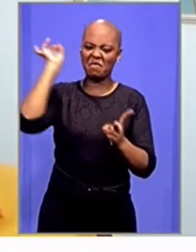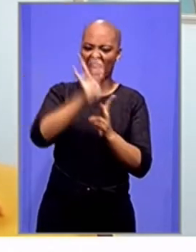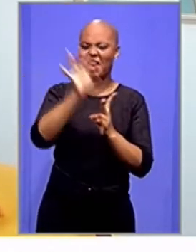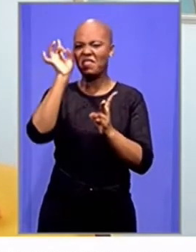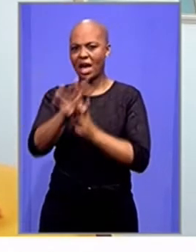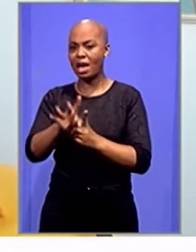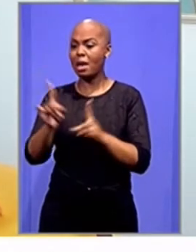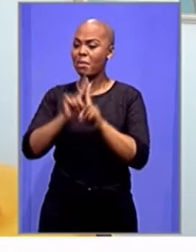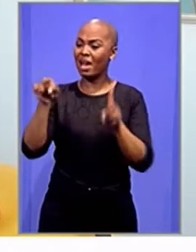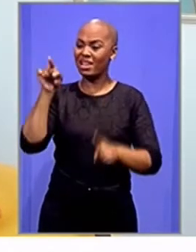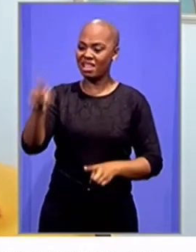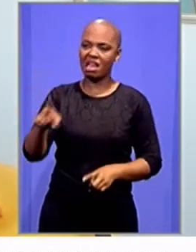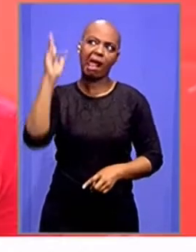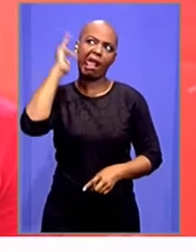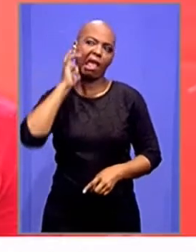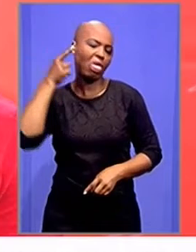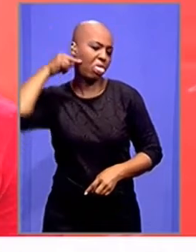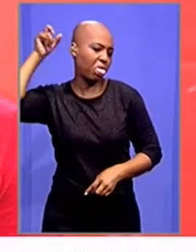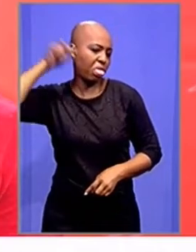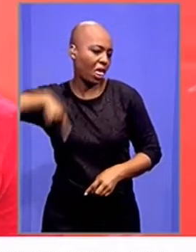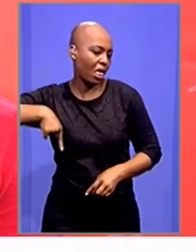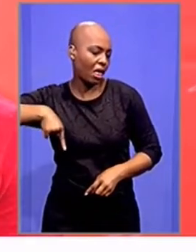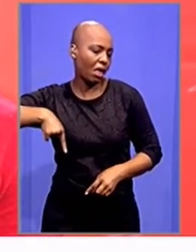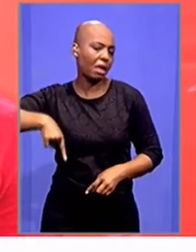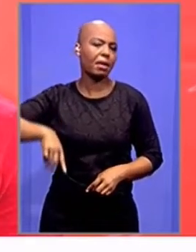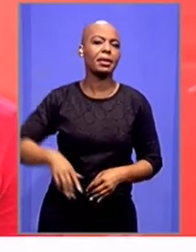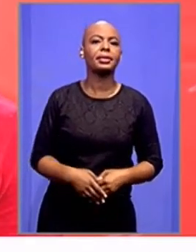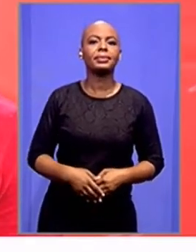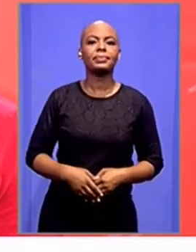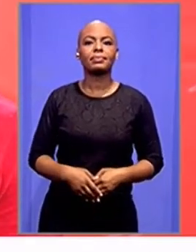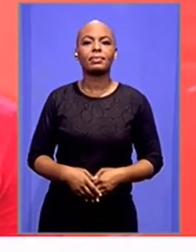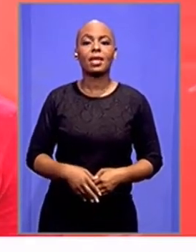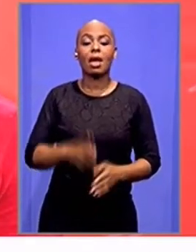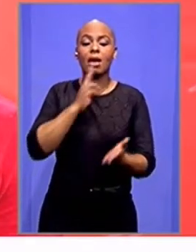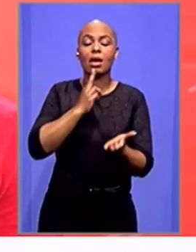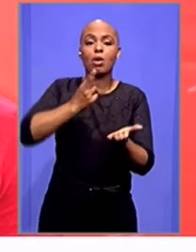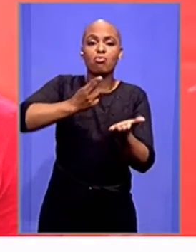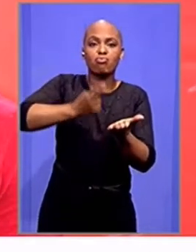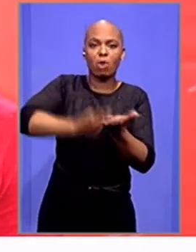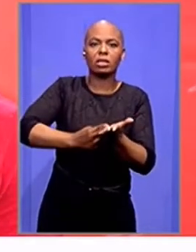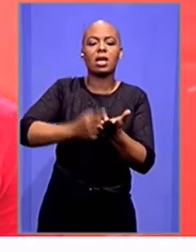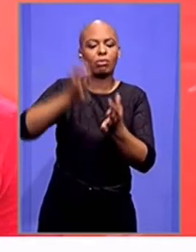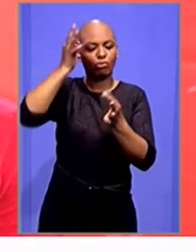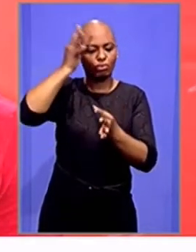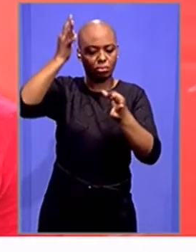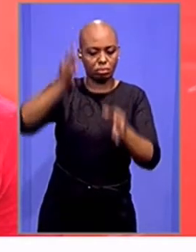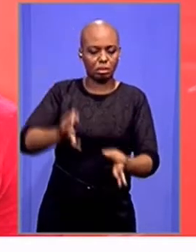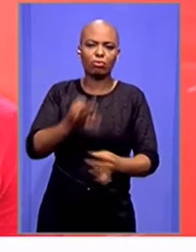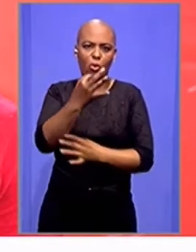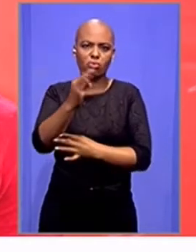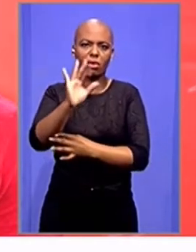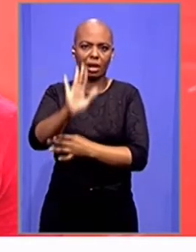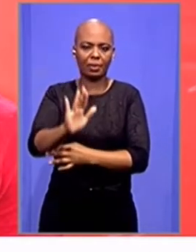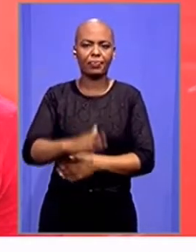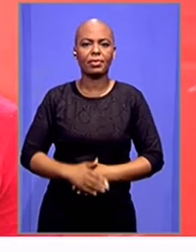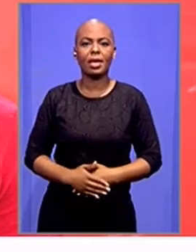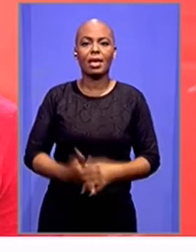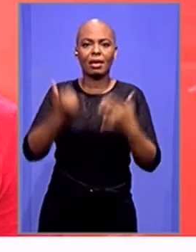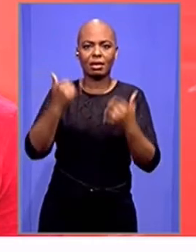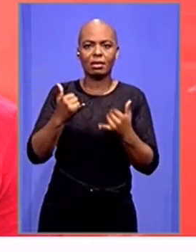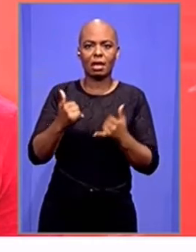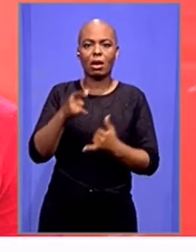So, yes, we have said that we could have acted quicker, but they are now joining hands